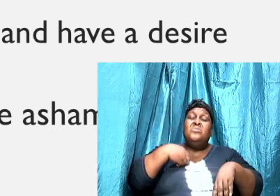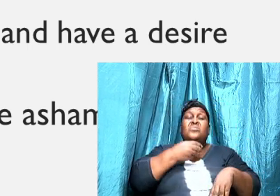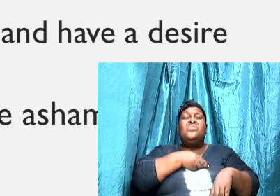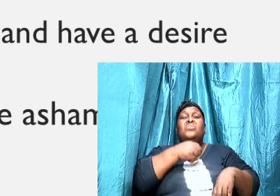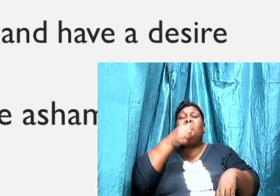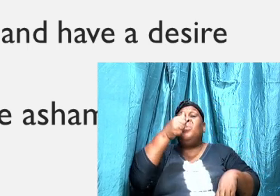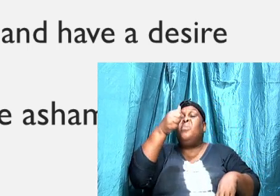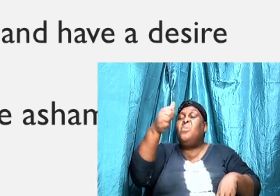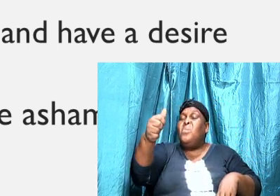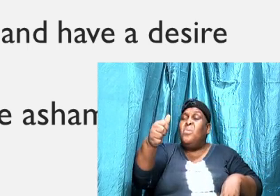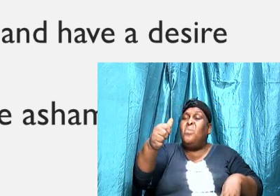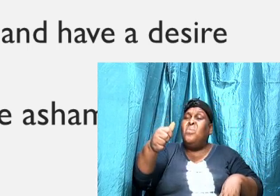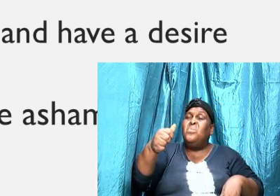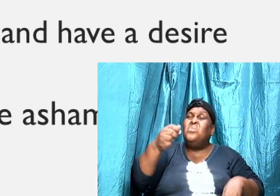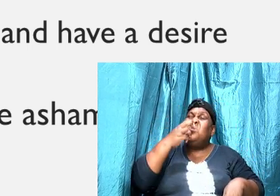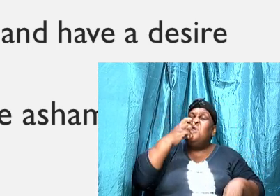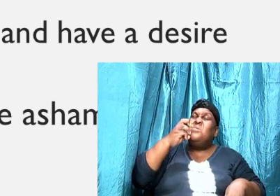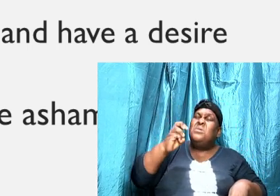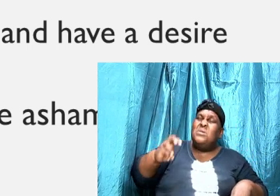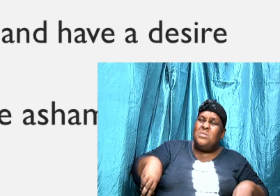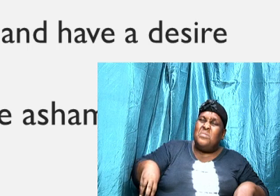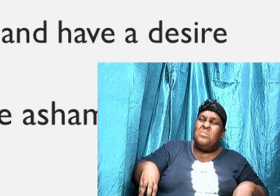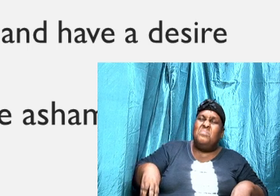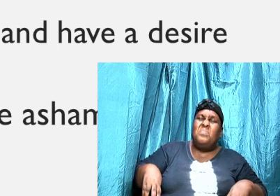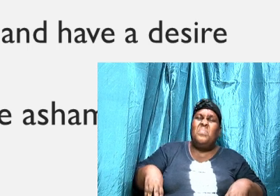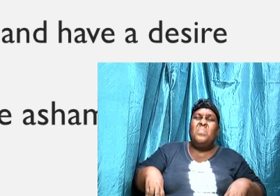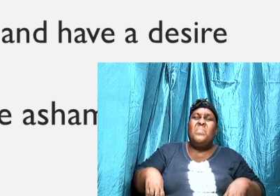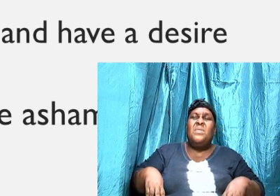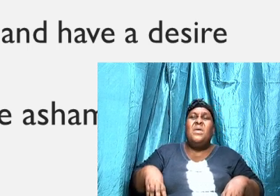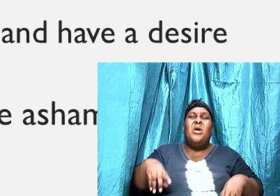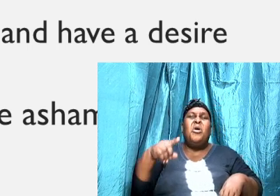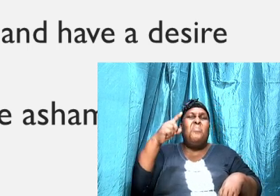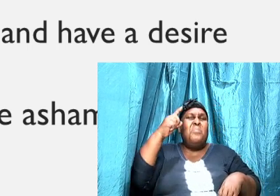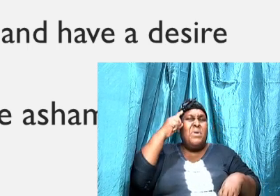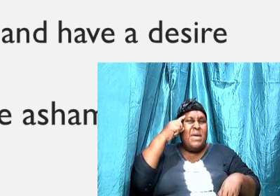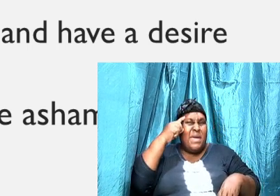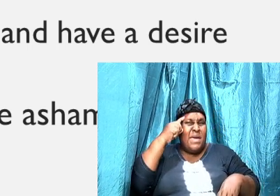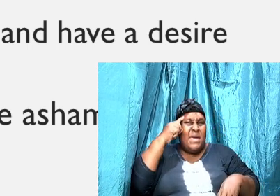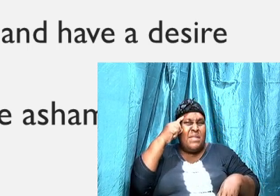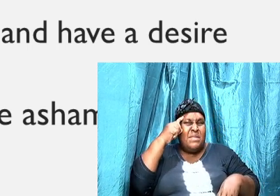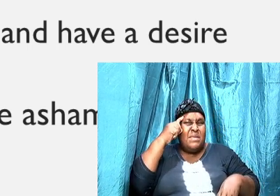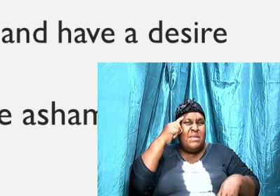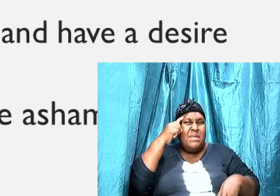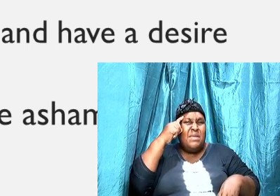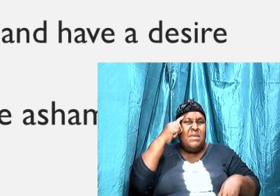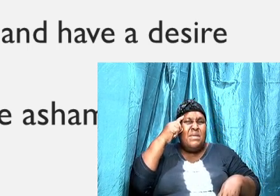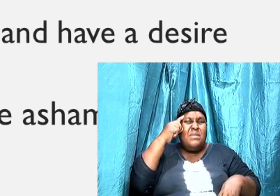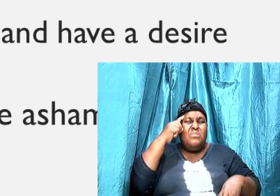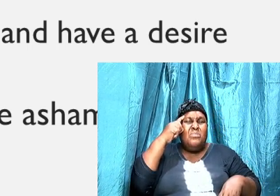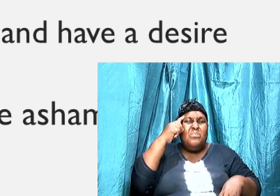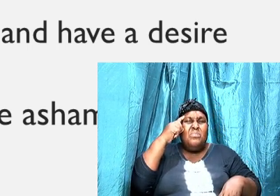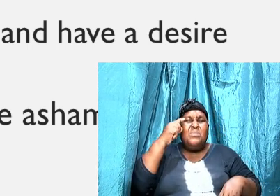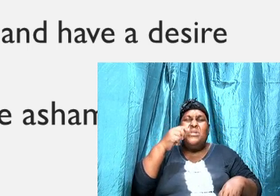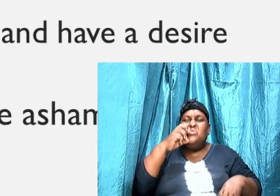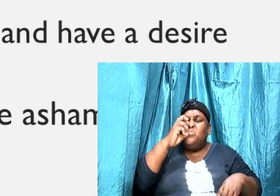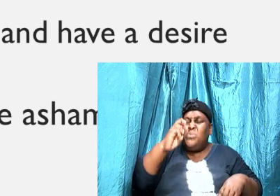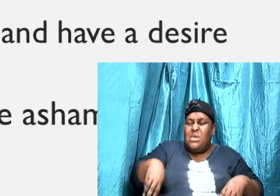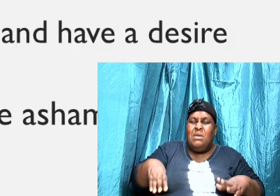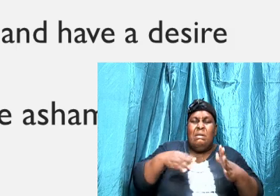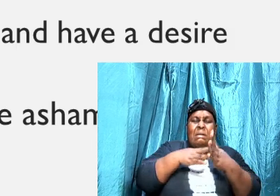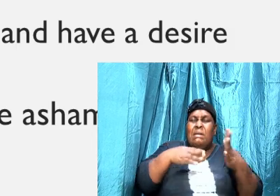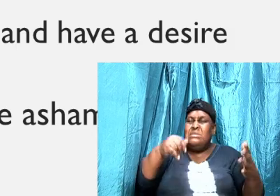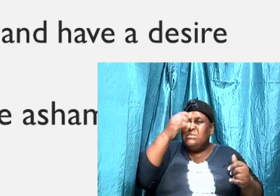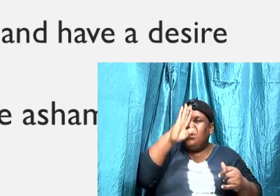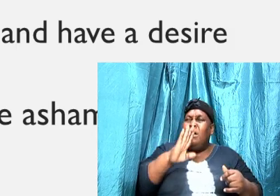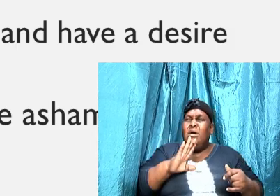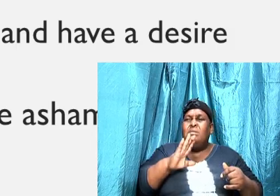a reprobate mind. A mind that is void of God is a mind that will do anything,